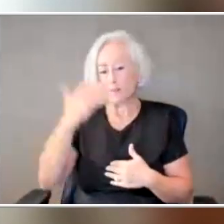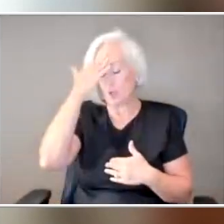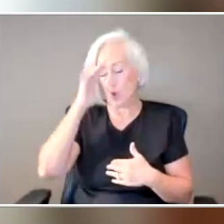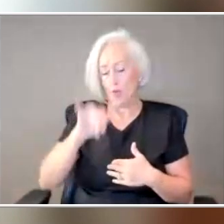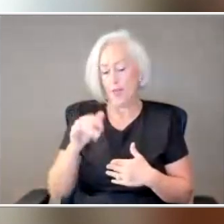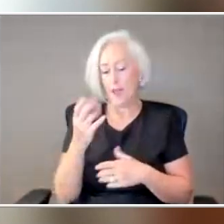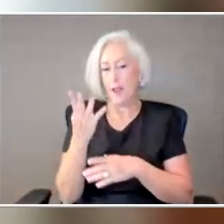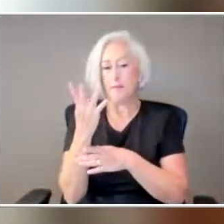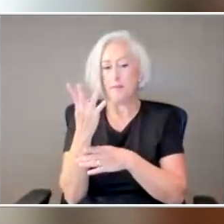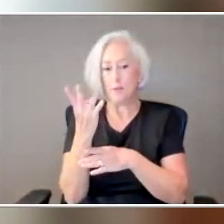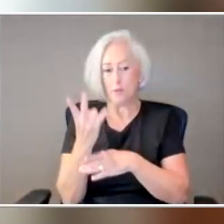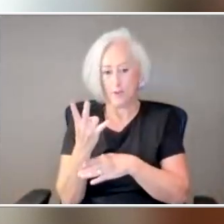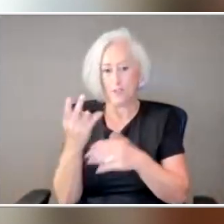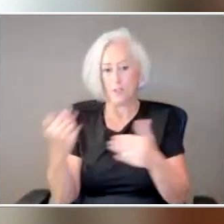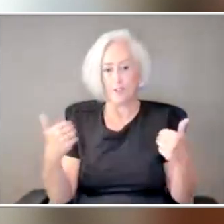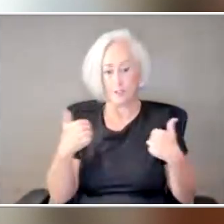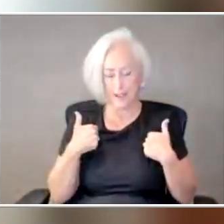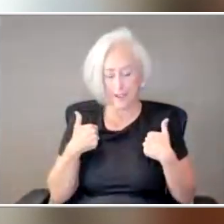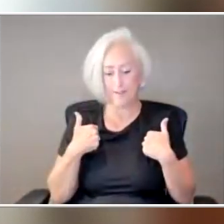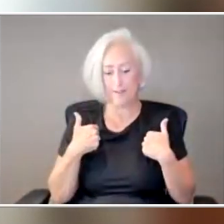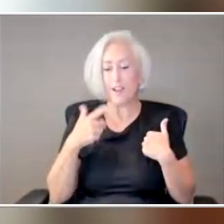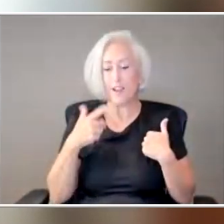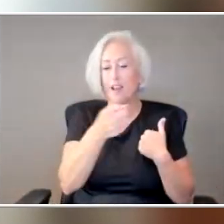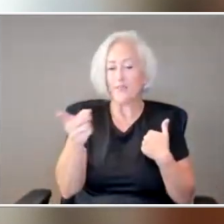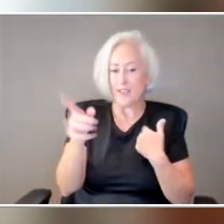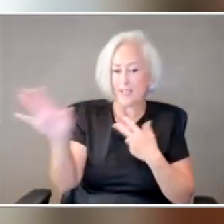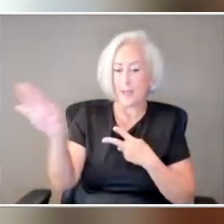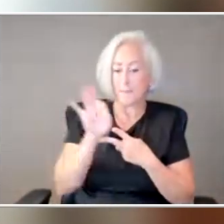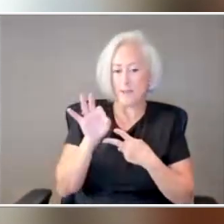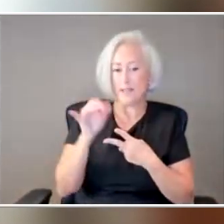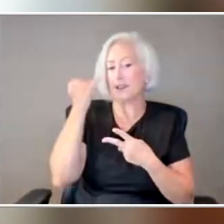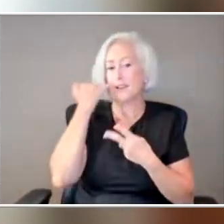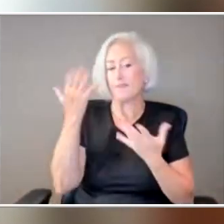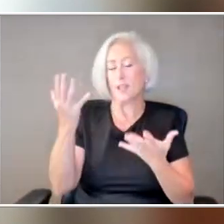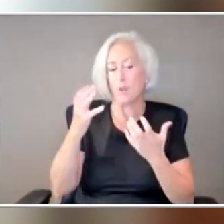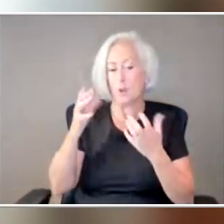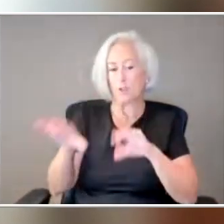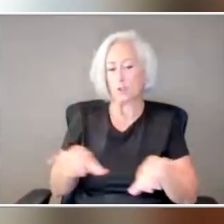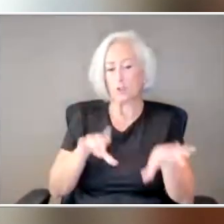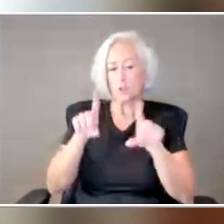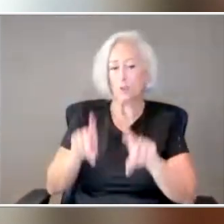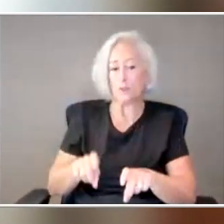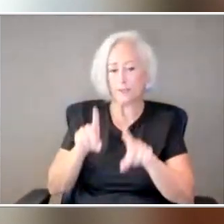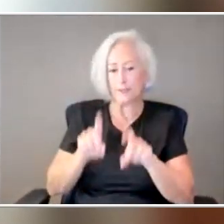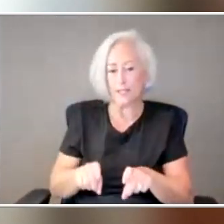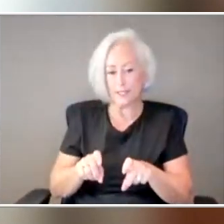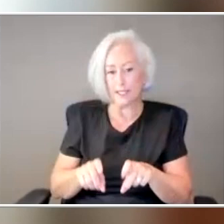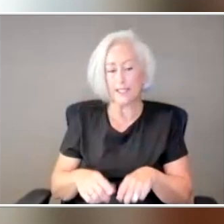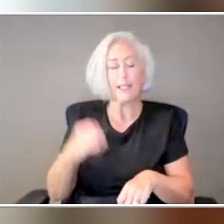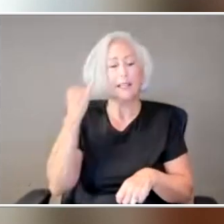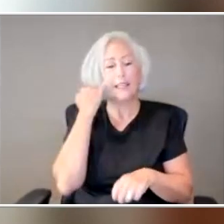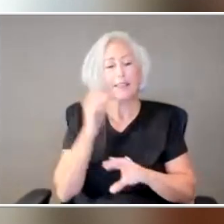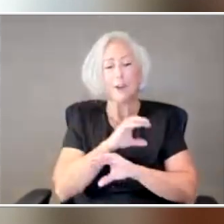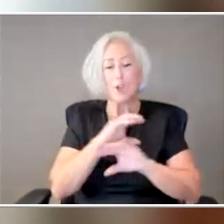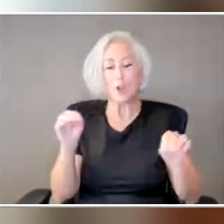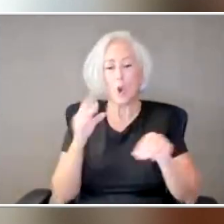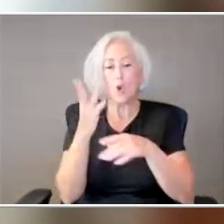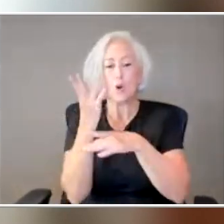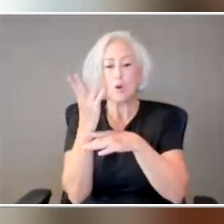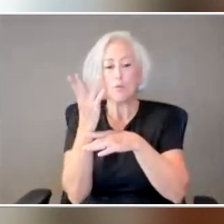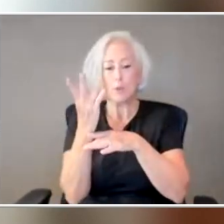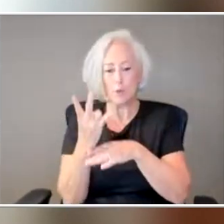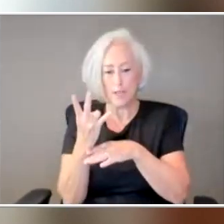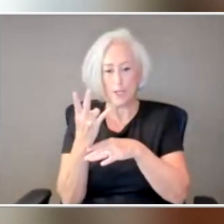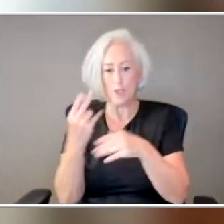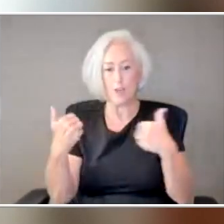choose about testing and surveillance is quite important. But in absence of a genetic mutation, one should